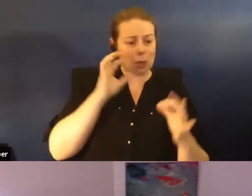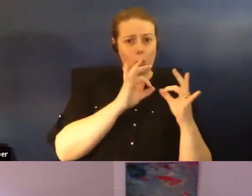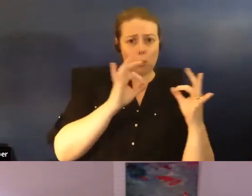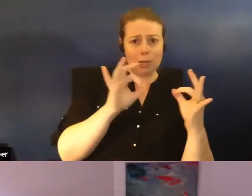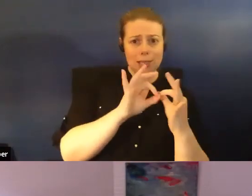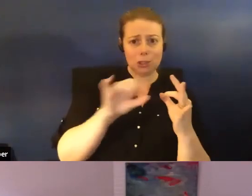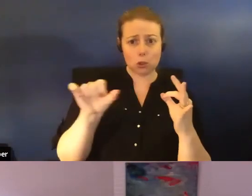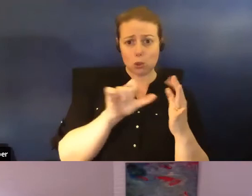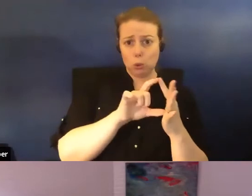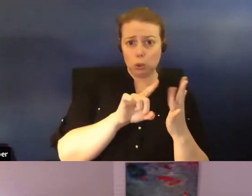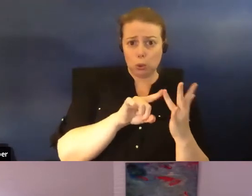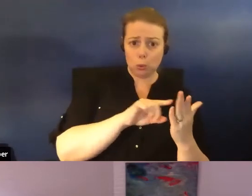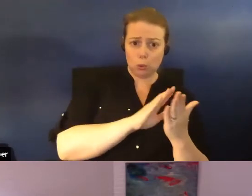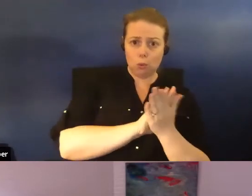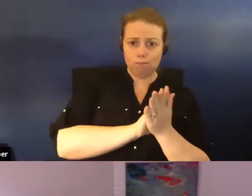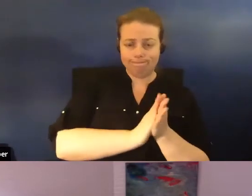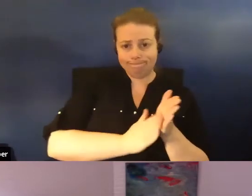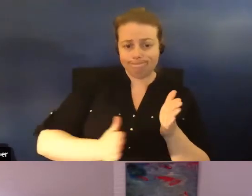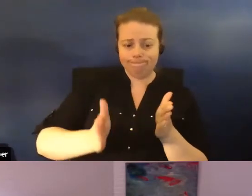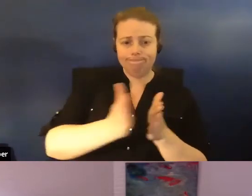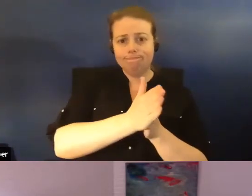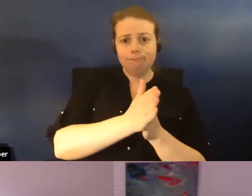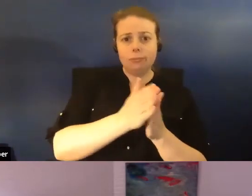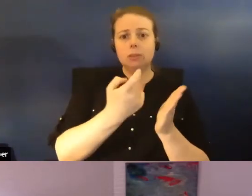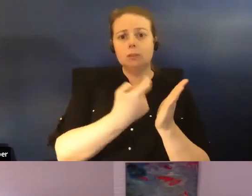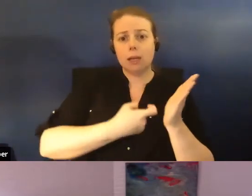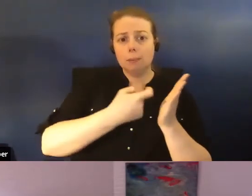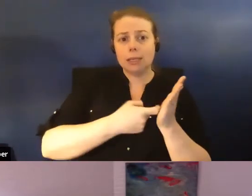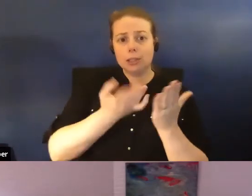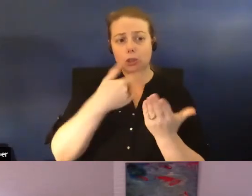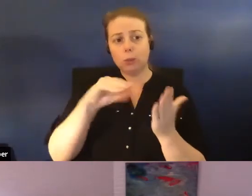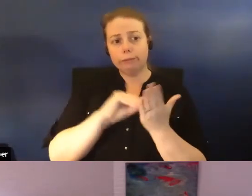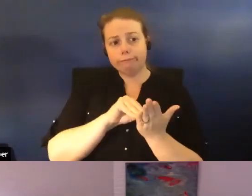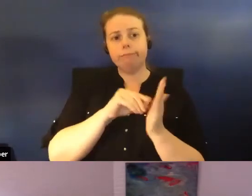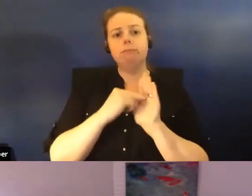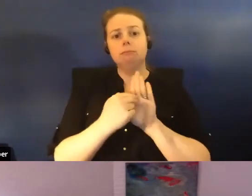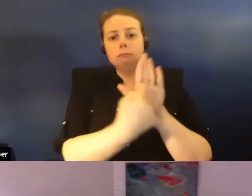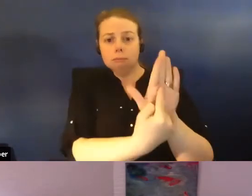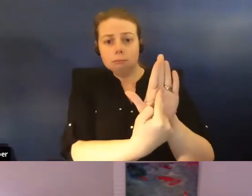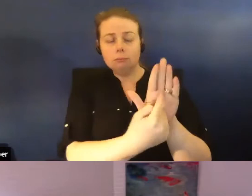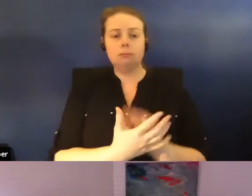doing to advance some of the recommendations that we've set out in our report?